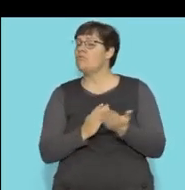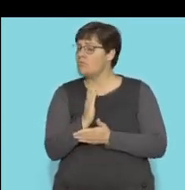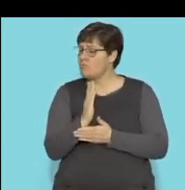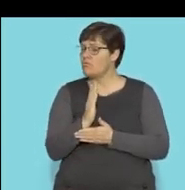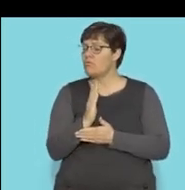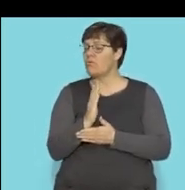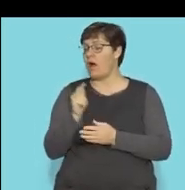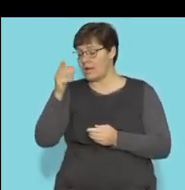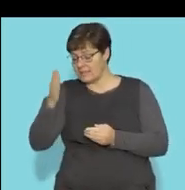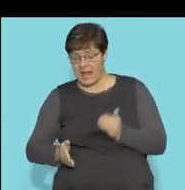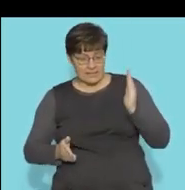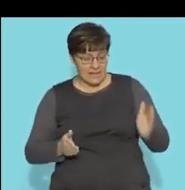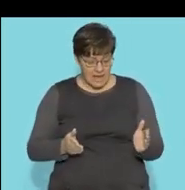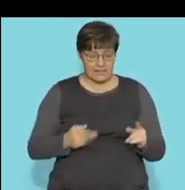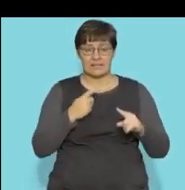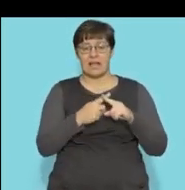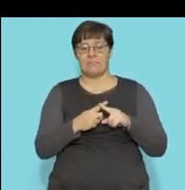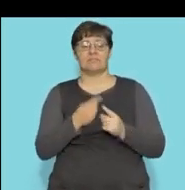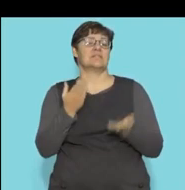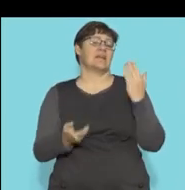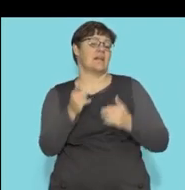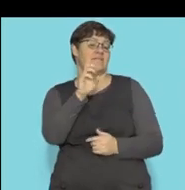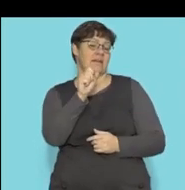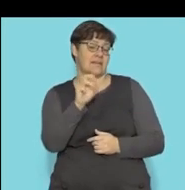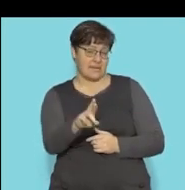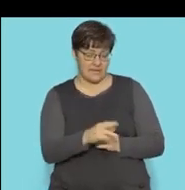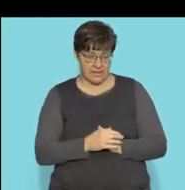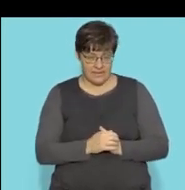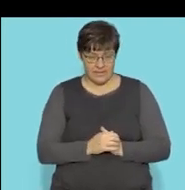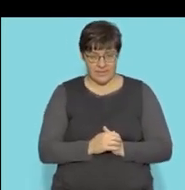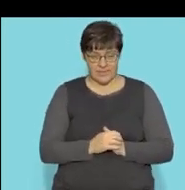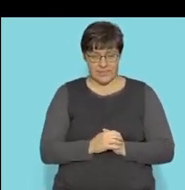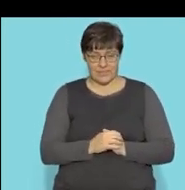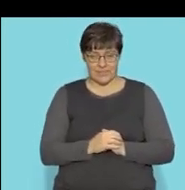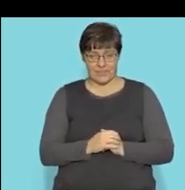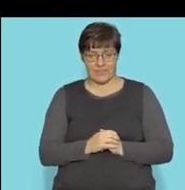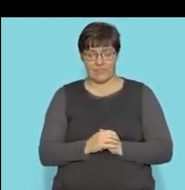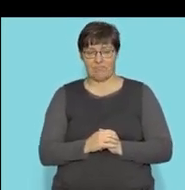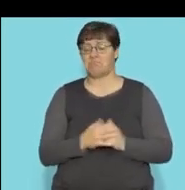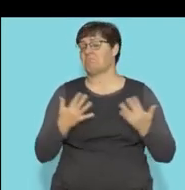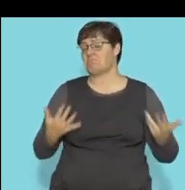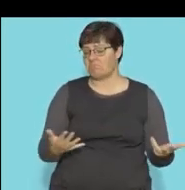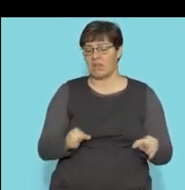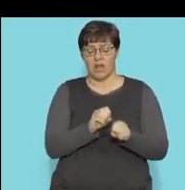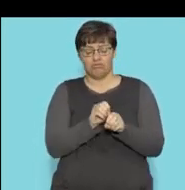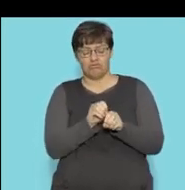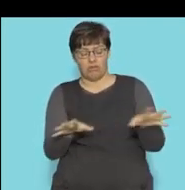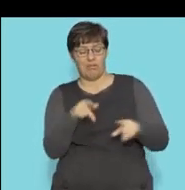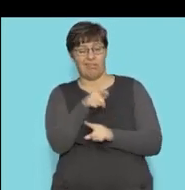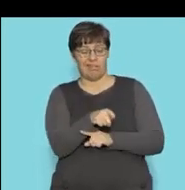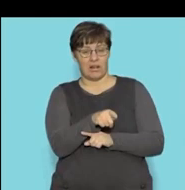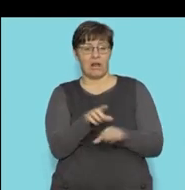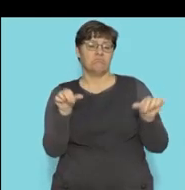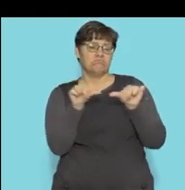certain sides by a scale factor. Let's go to the next slide. So, in general, if